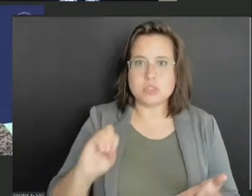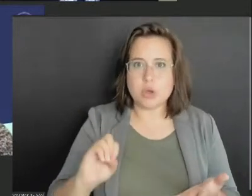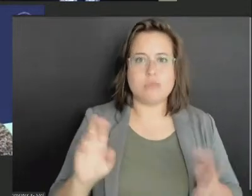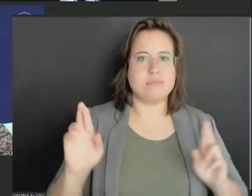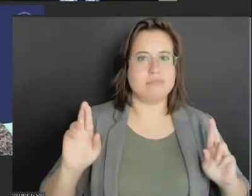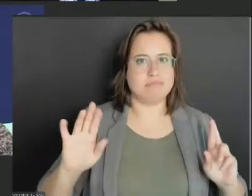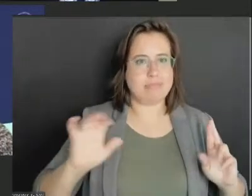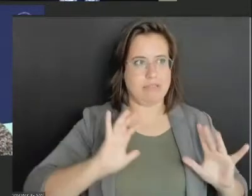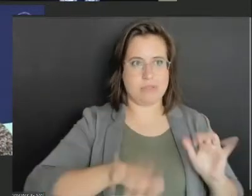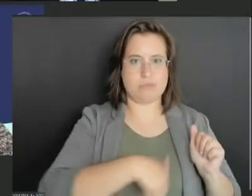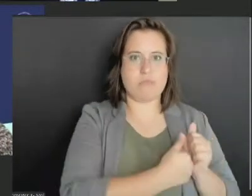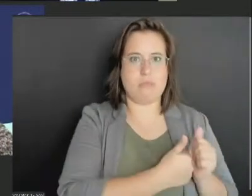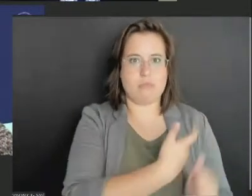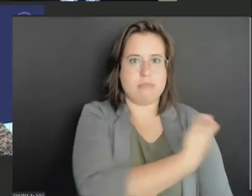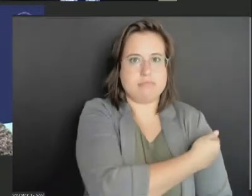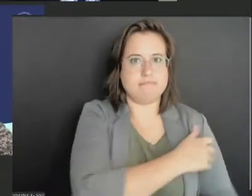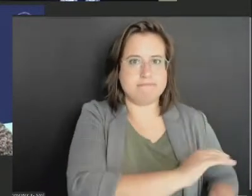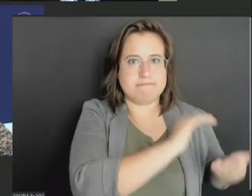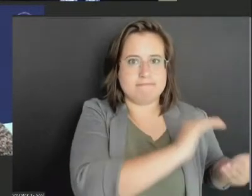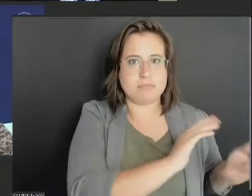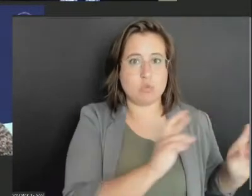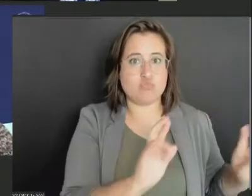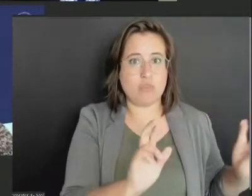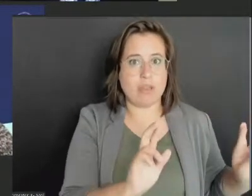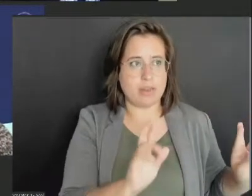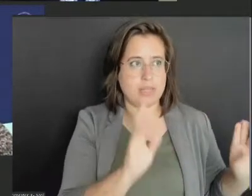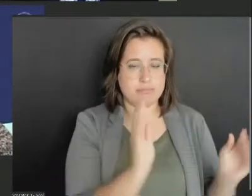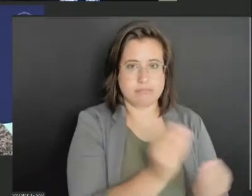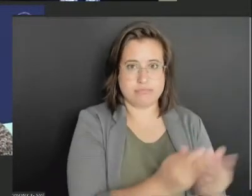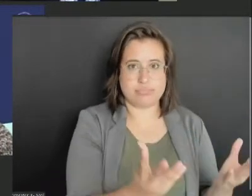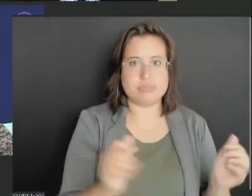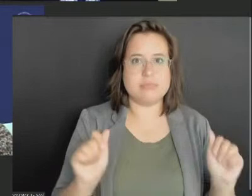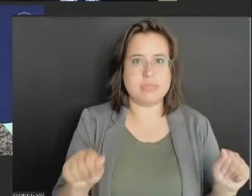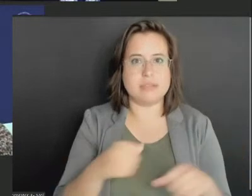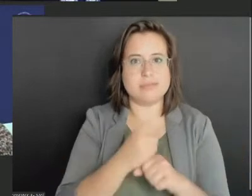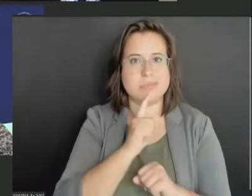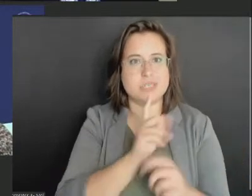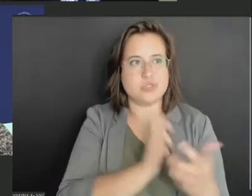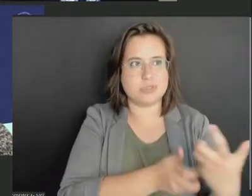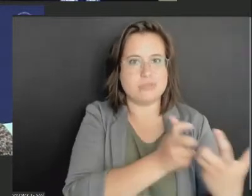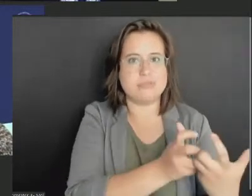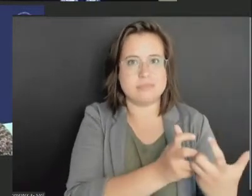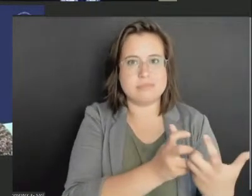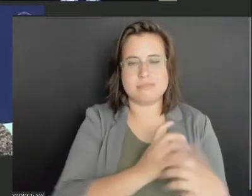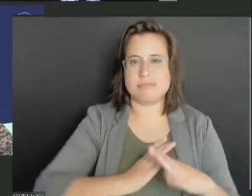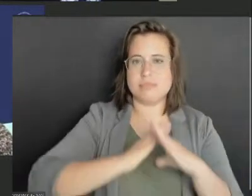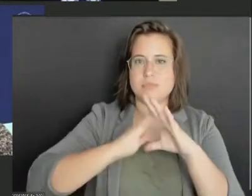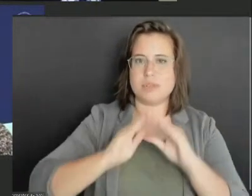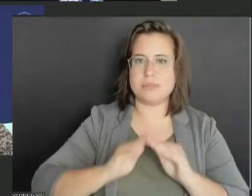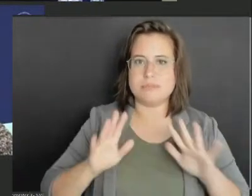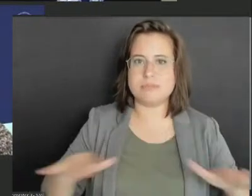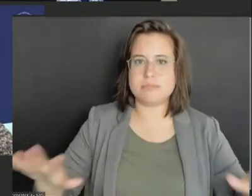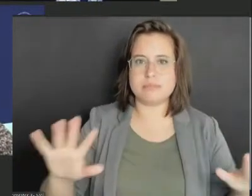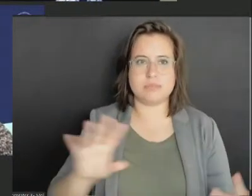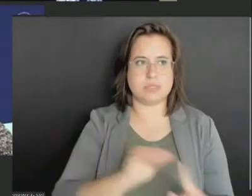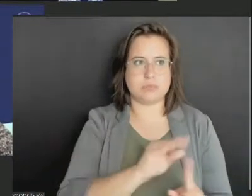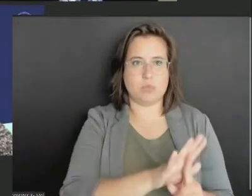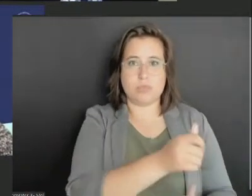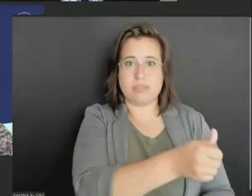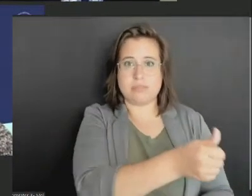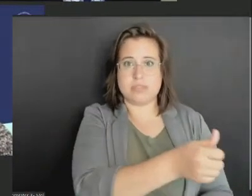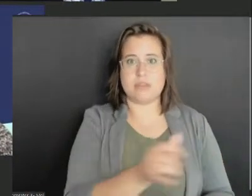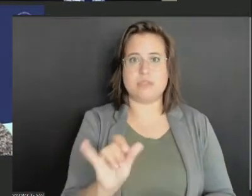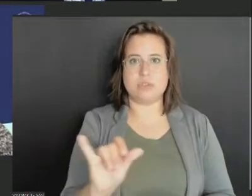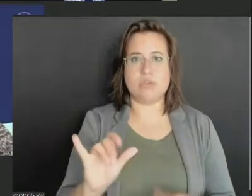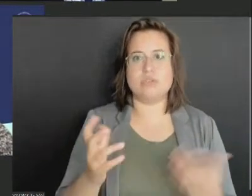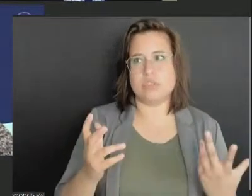that and will help to make sure that people will get what they need to prevent the exposure for themselves and in the